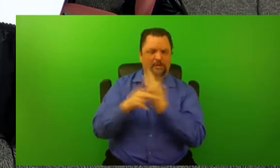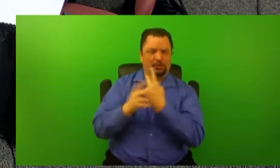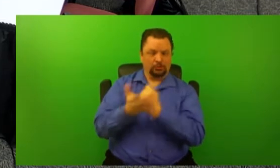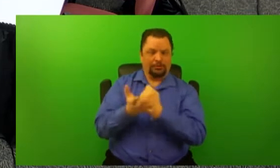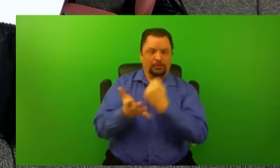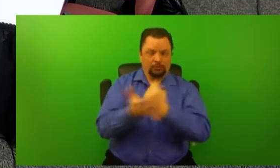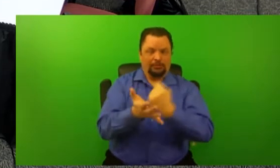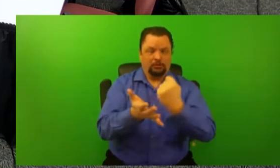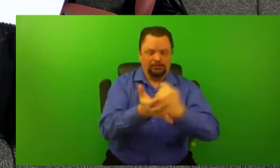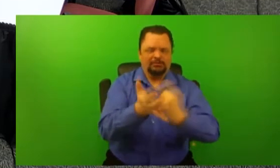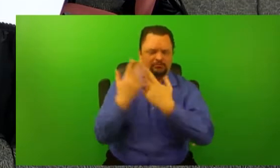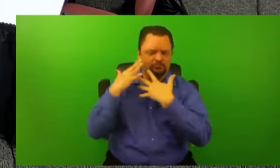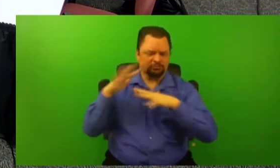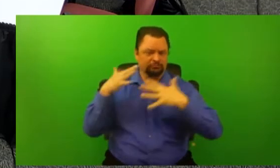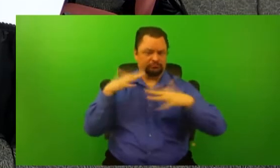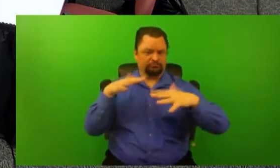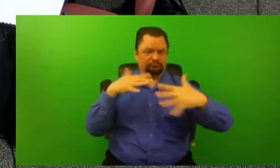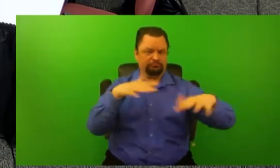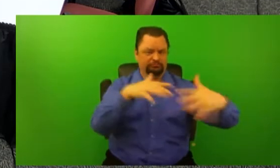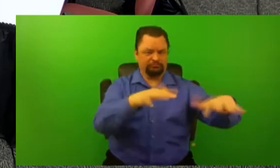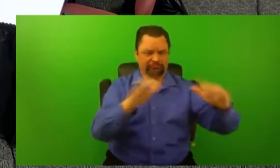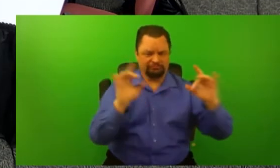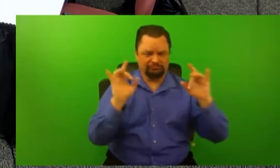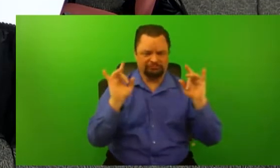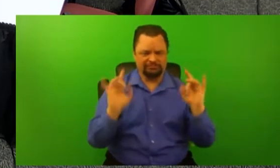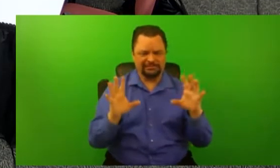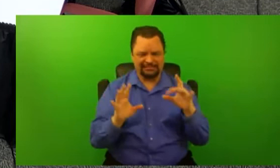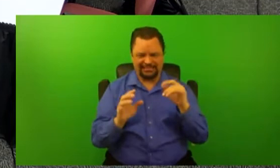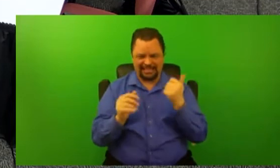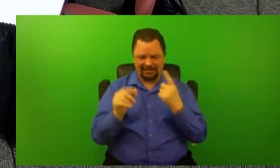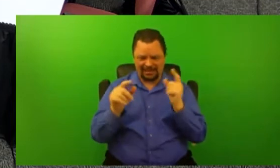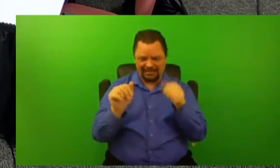that one, perhaps?